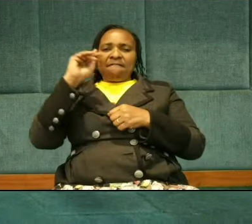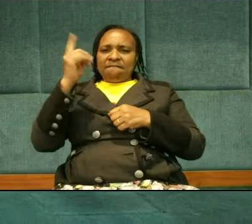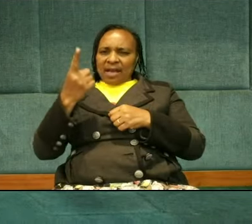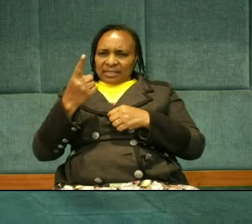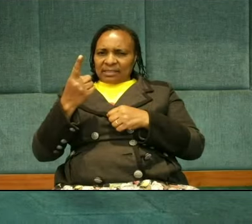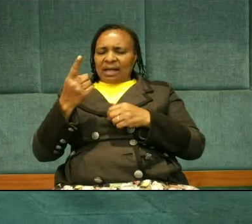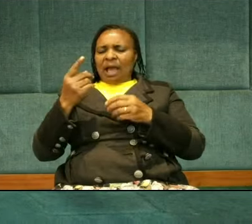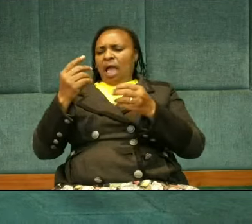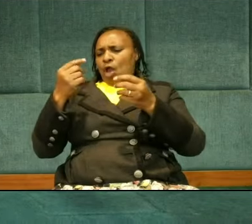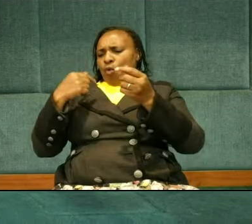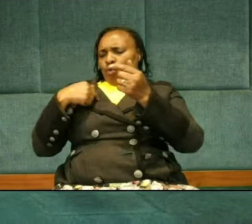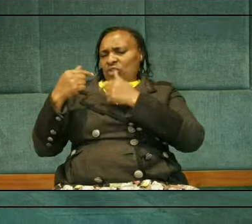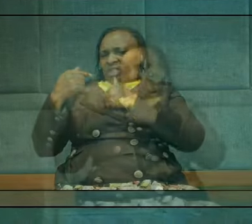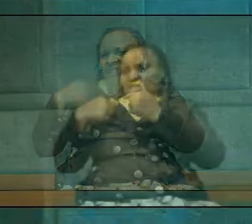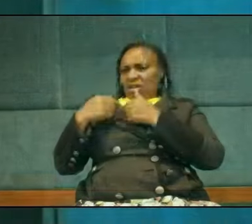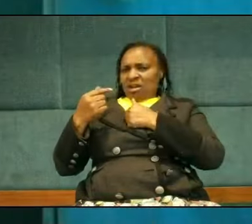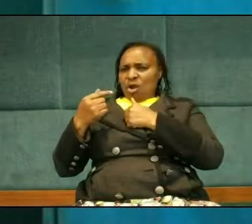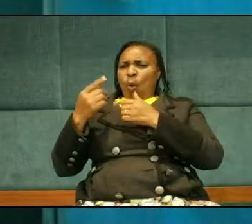I first consider